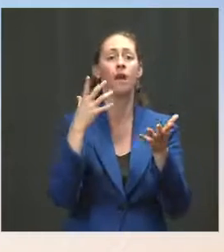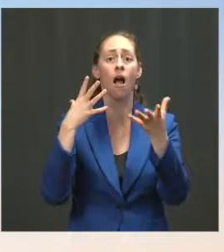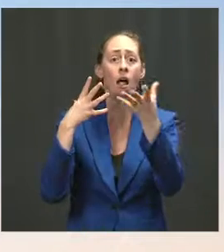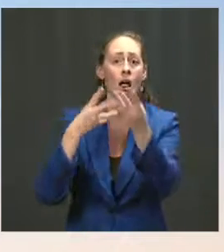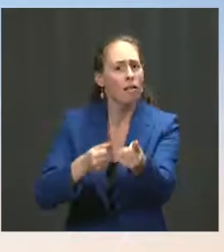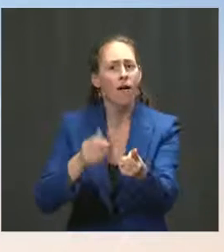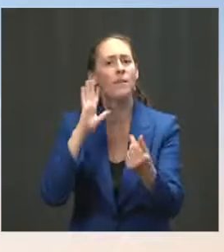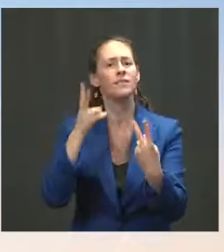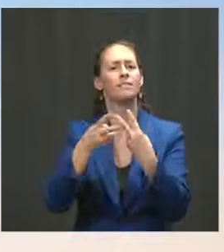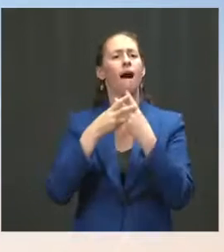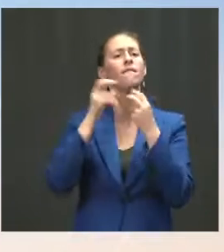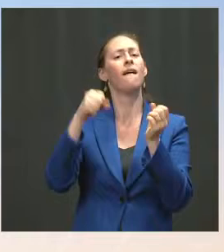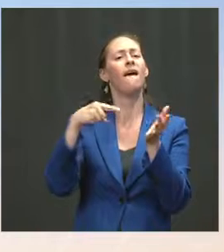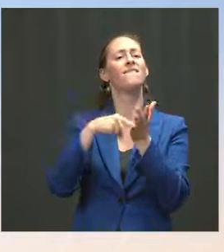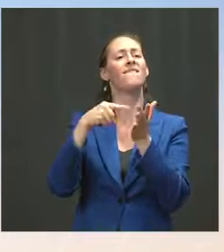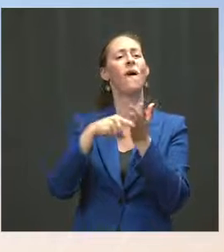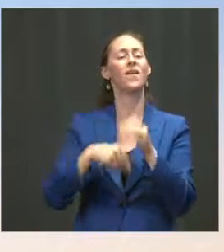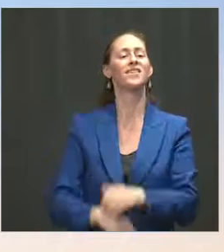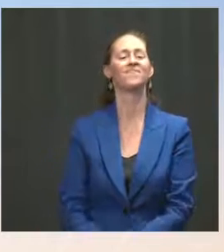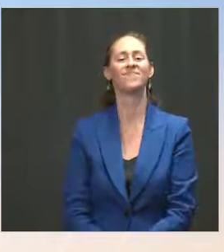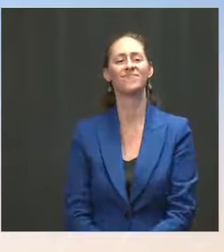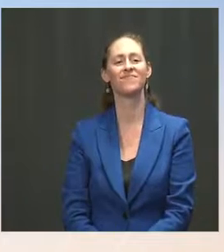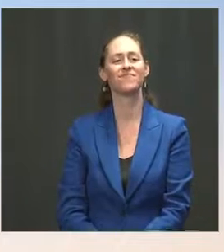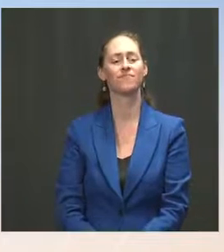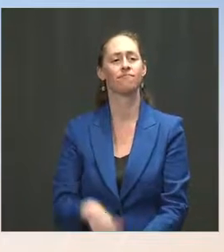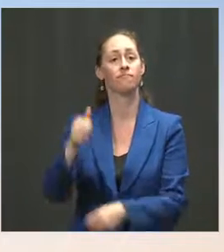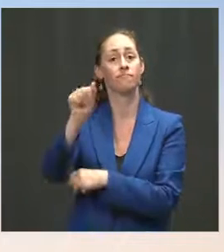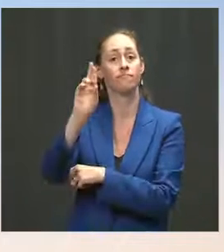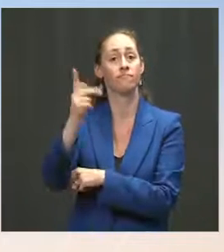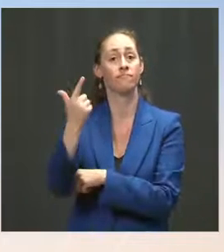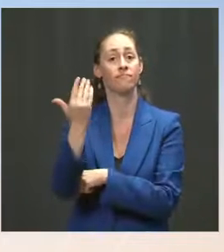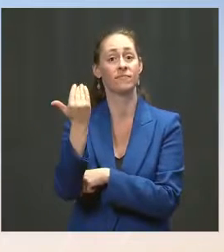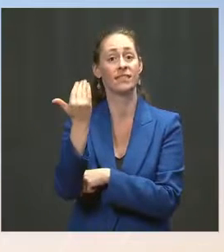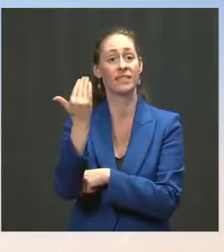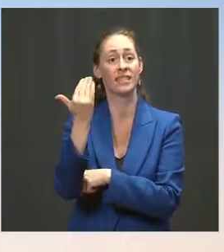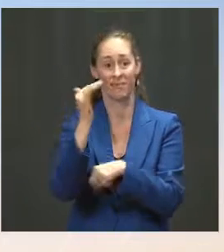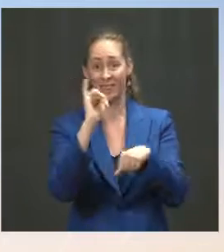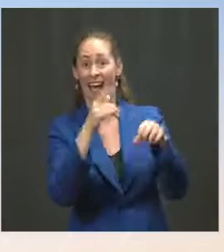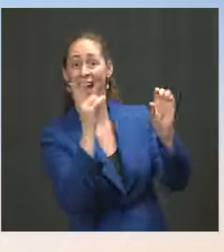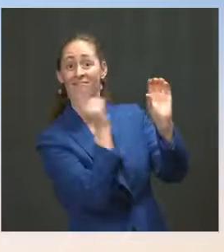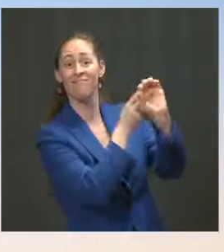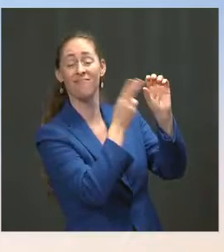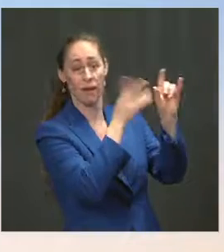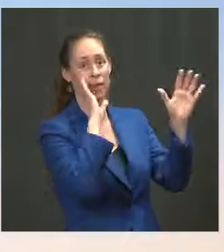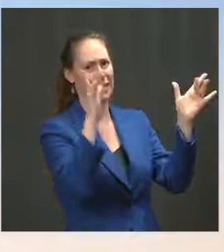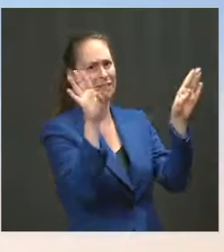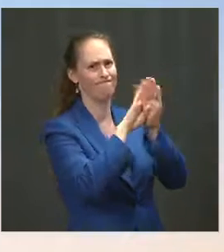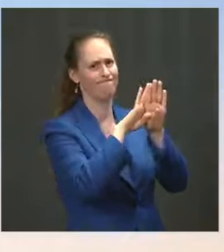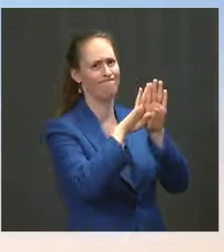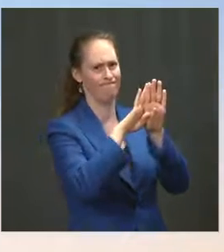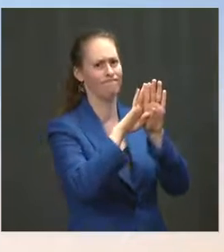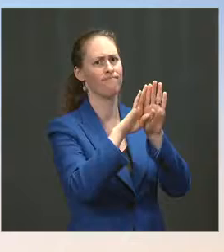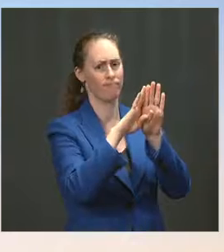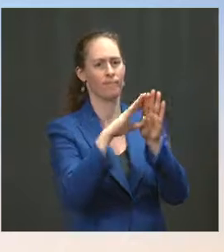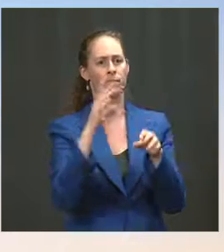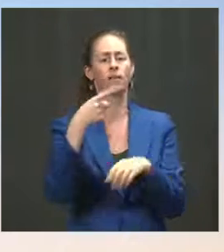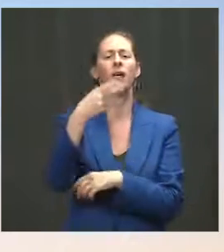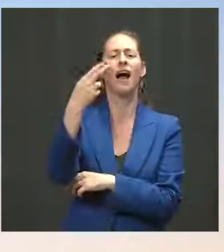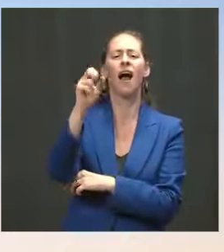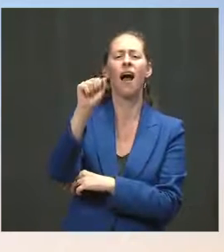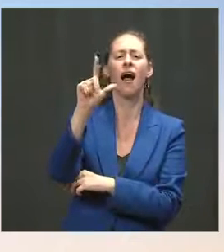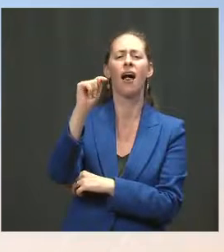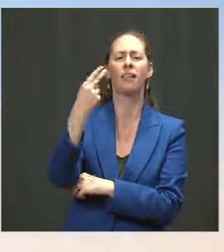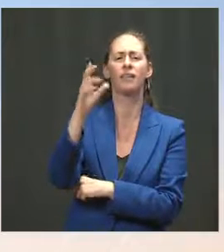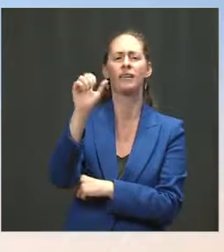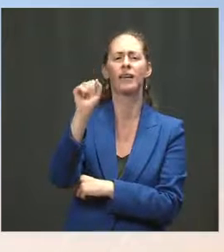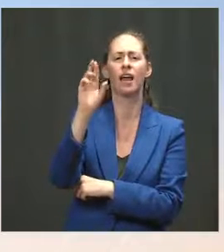15th. Now's the time for anyone who doesn't have health insurance to go to healthcare.gov and find a plan that works for them. Darlene.